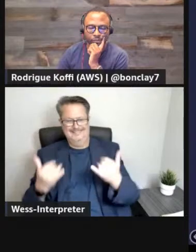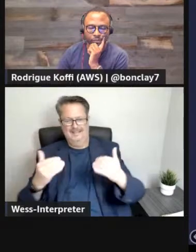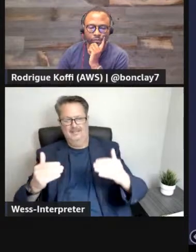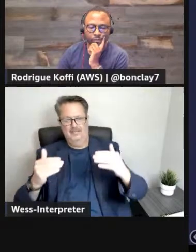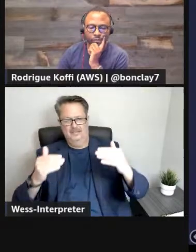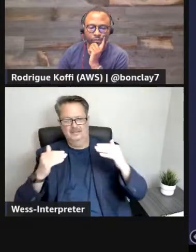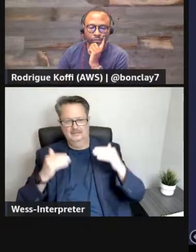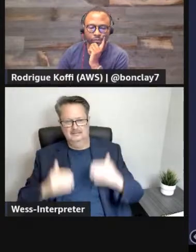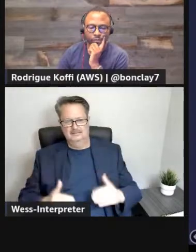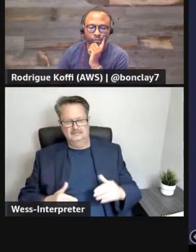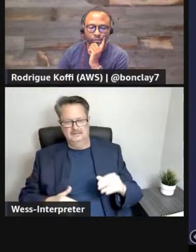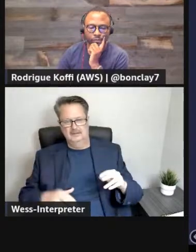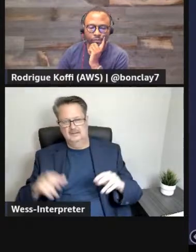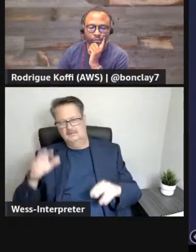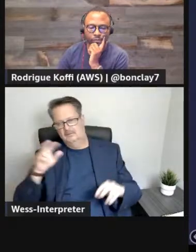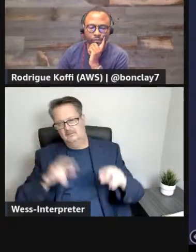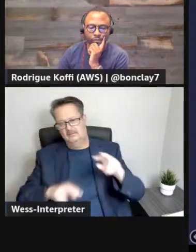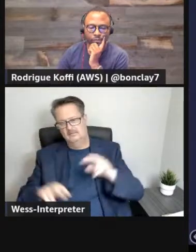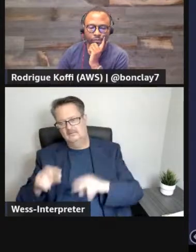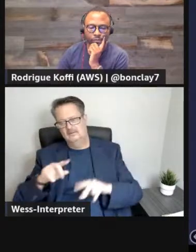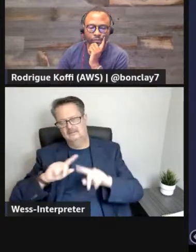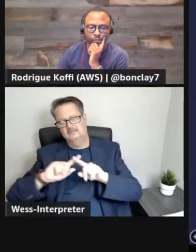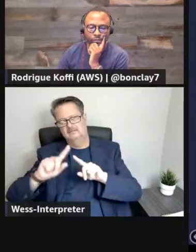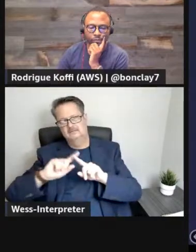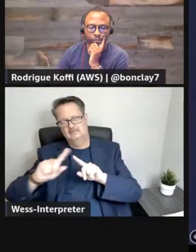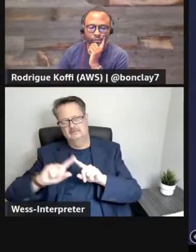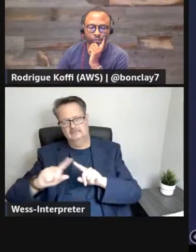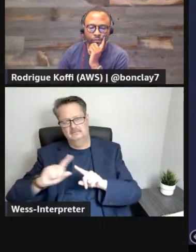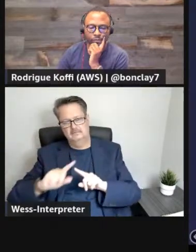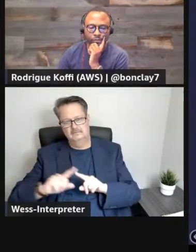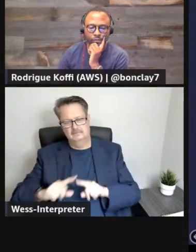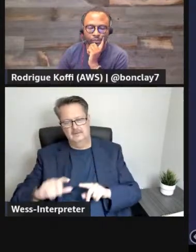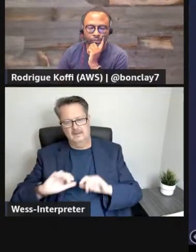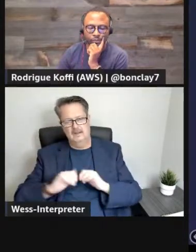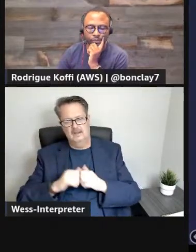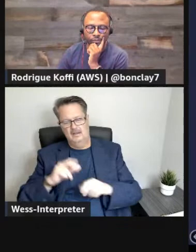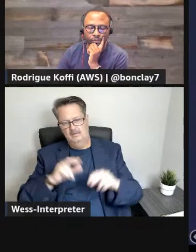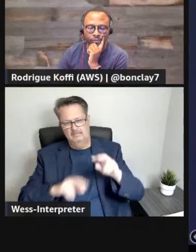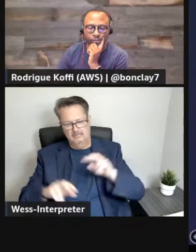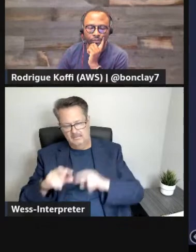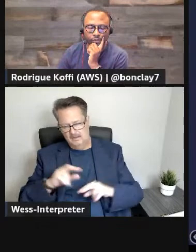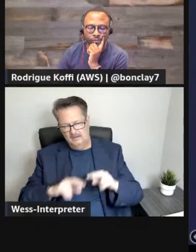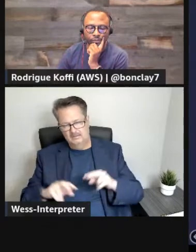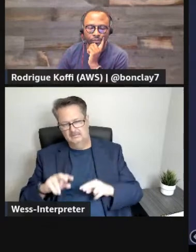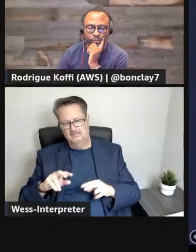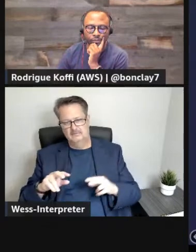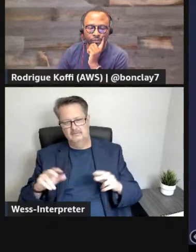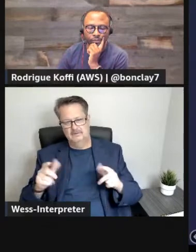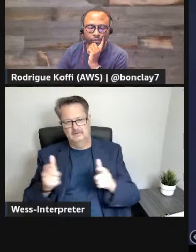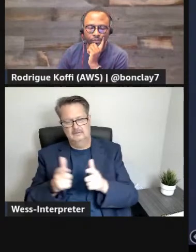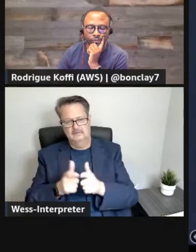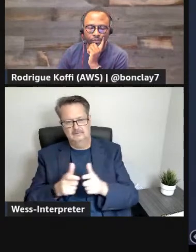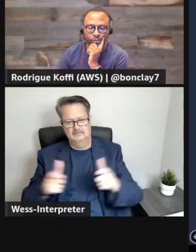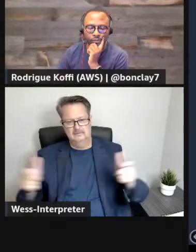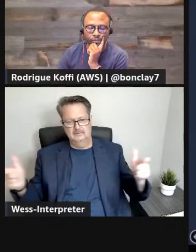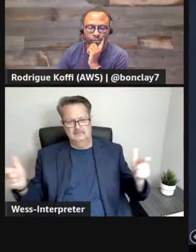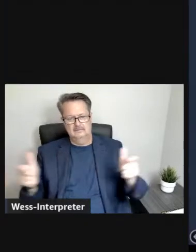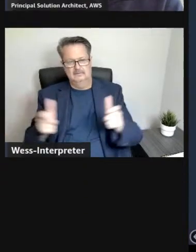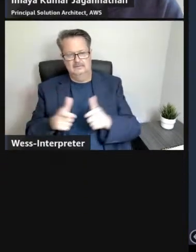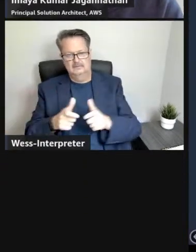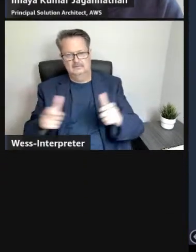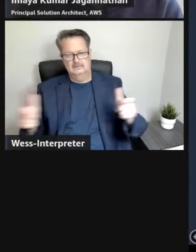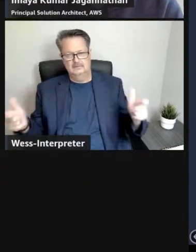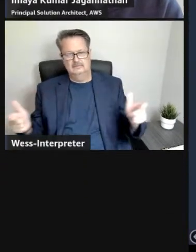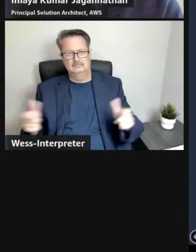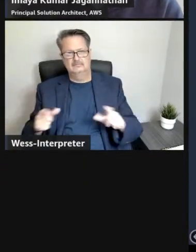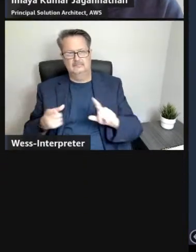all the different things that you can do to monitor and scale the OpenTelemetry collector. First,